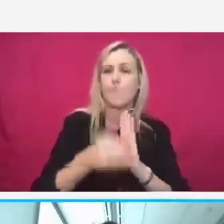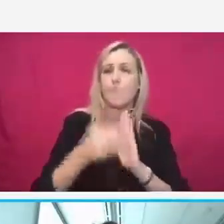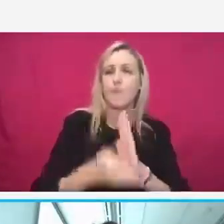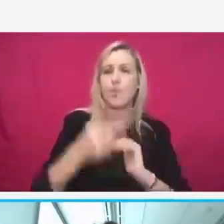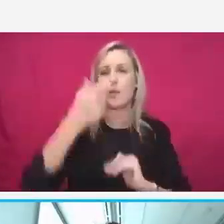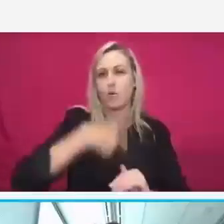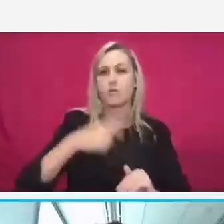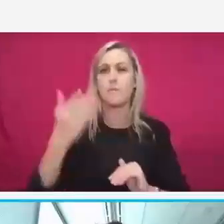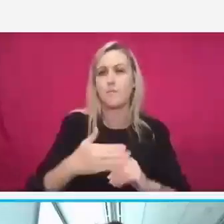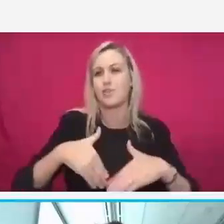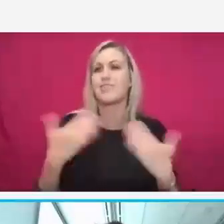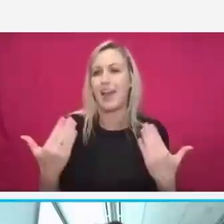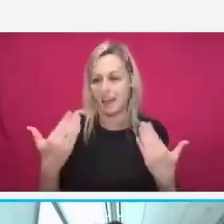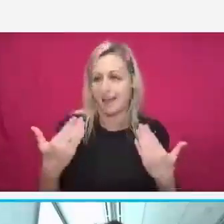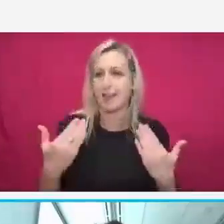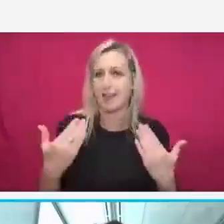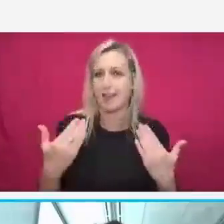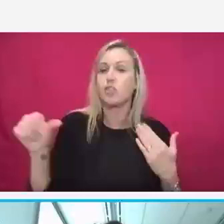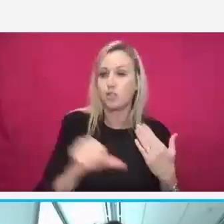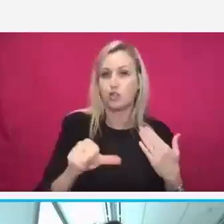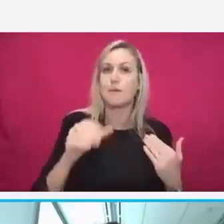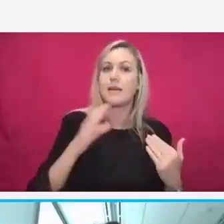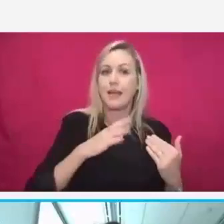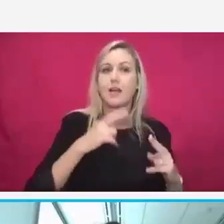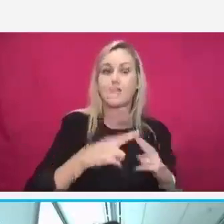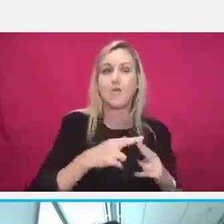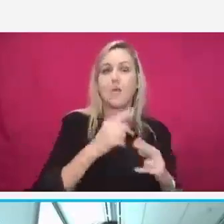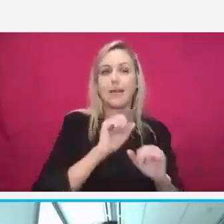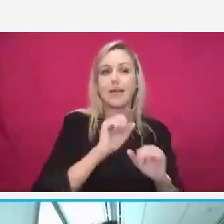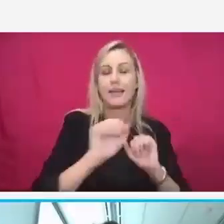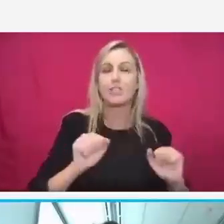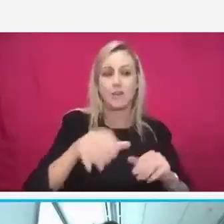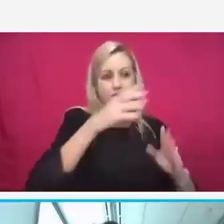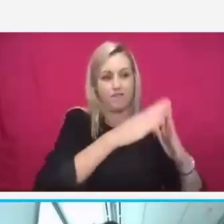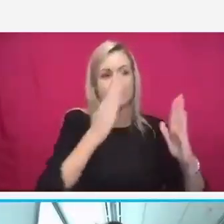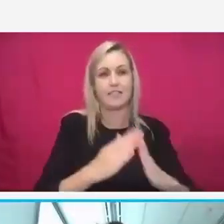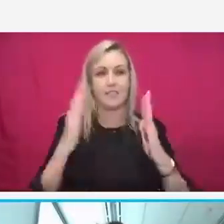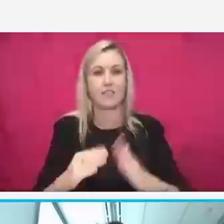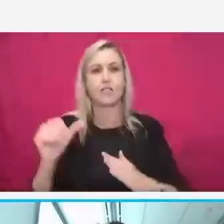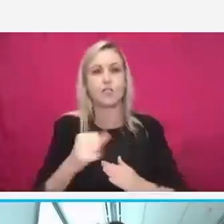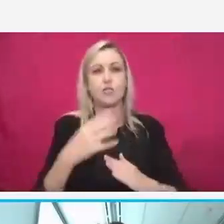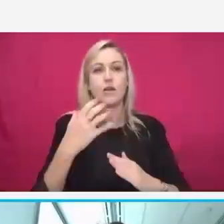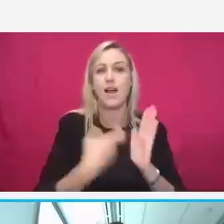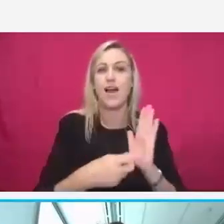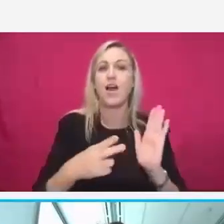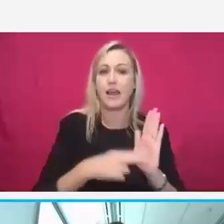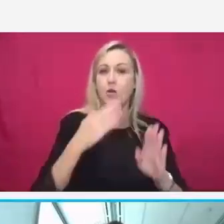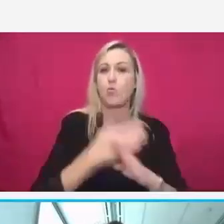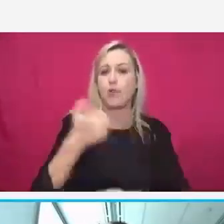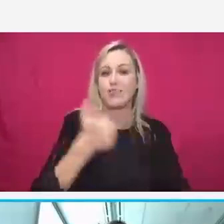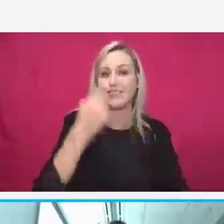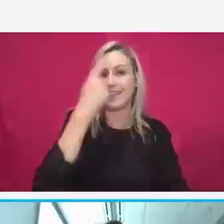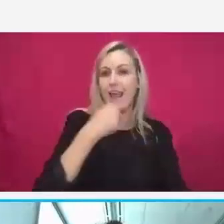day. There will also be a requirement across facilities to have a registered nurse on site 16 hours per day.